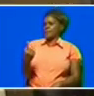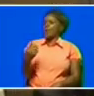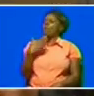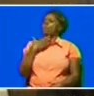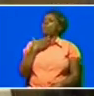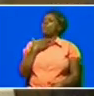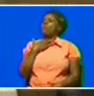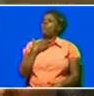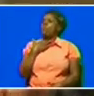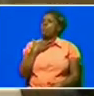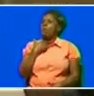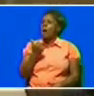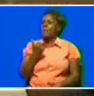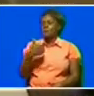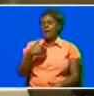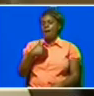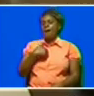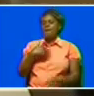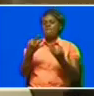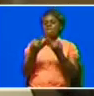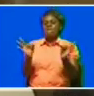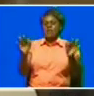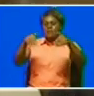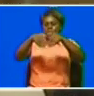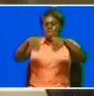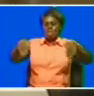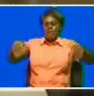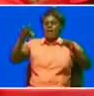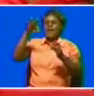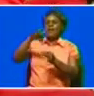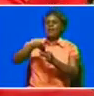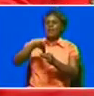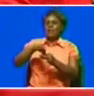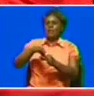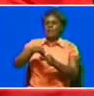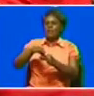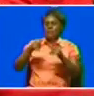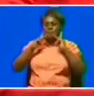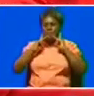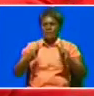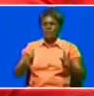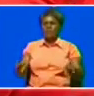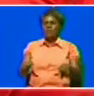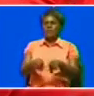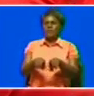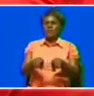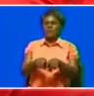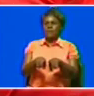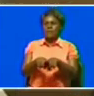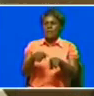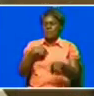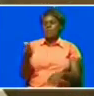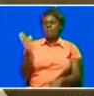want that we should have free, fair, credible elections, peaceful as well. I will be back in a few